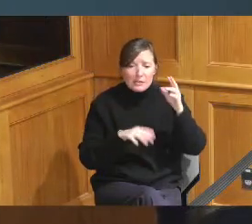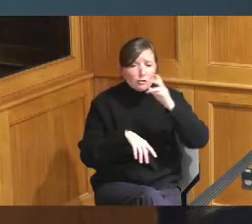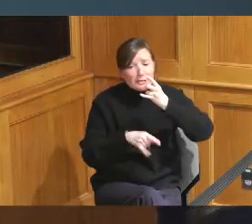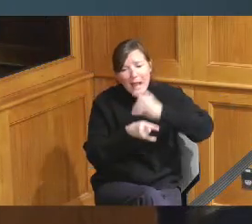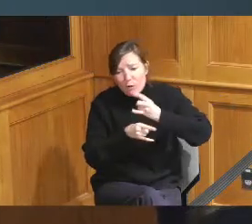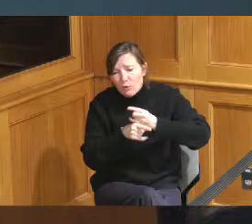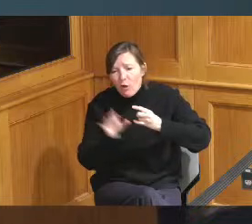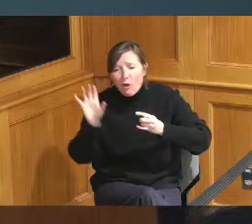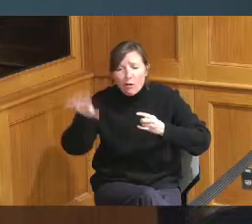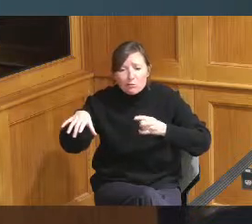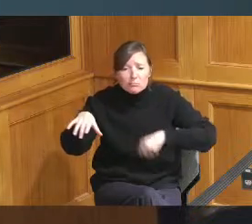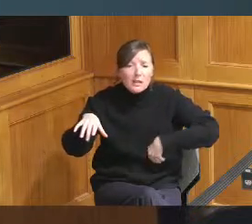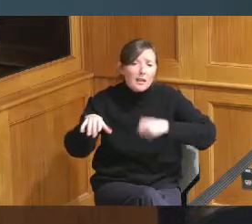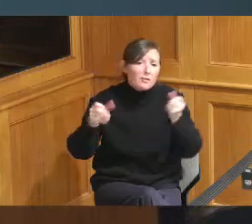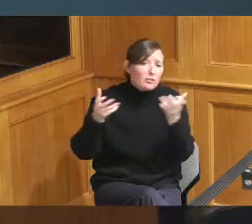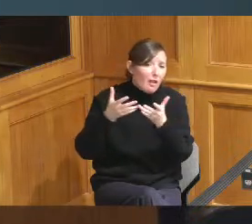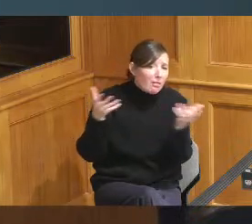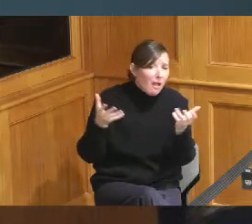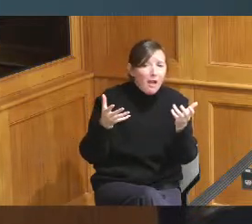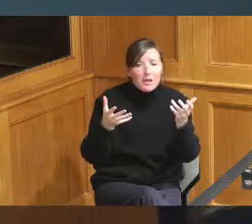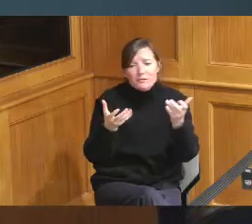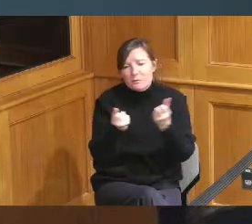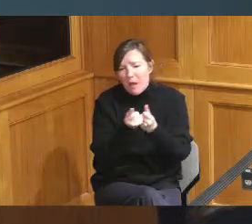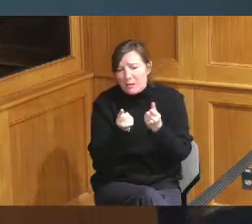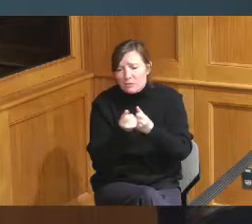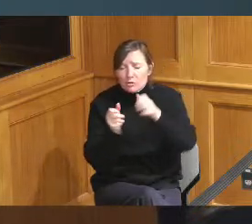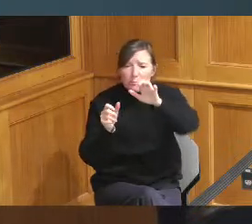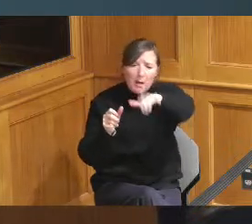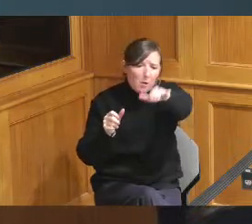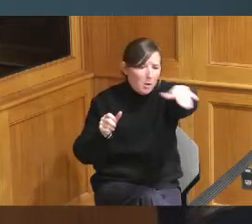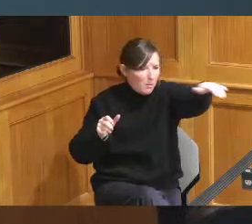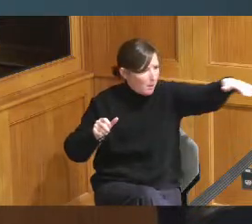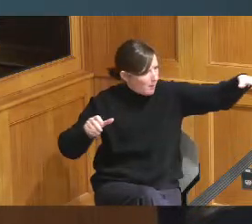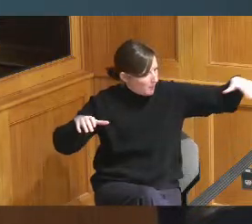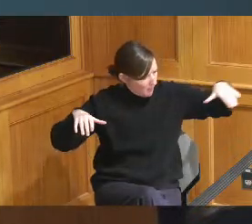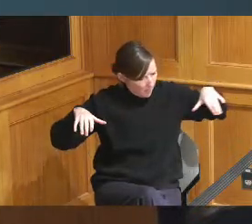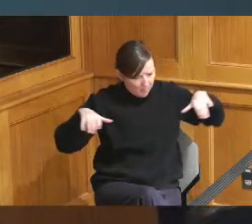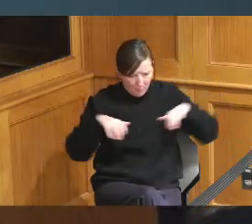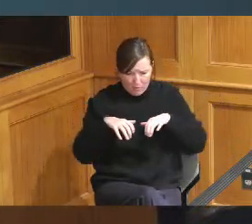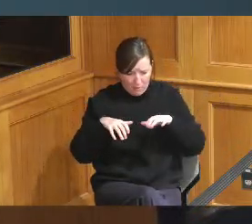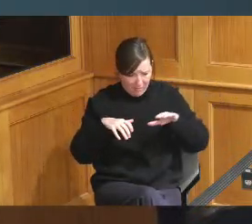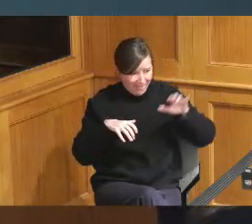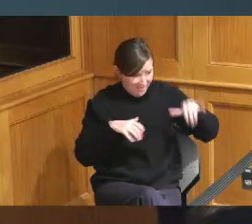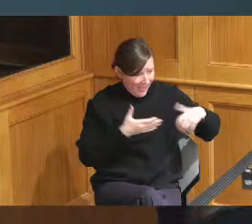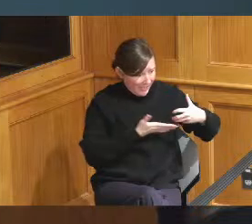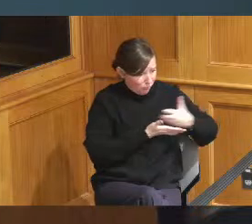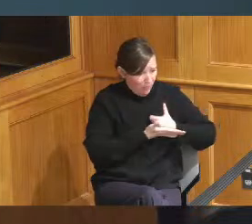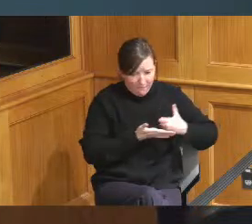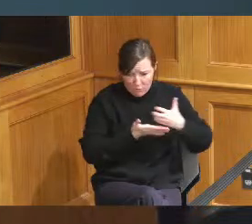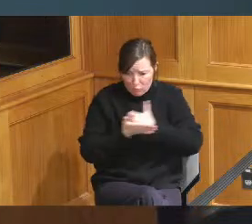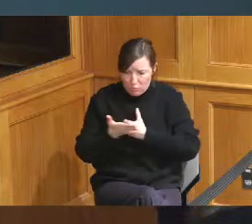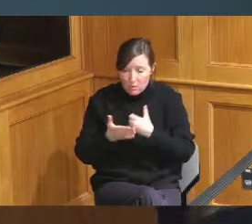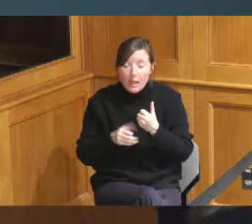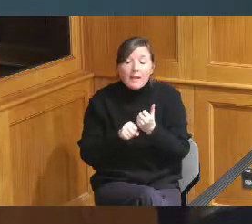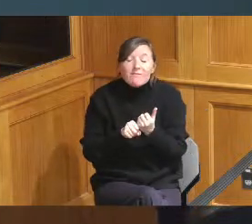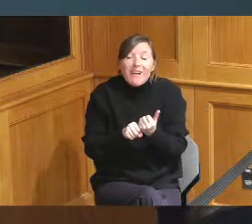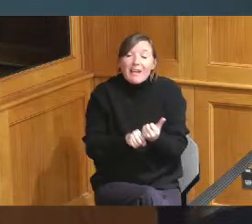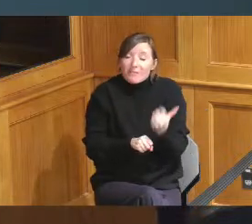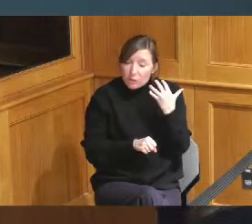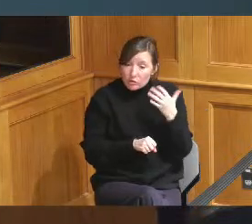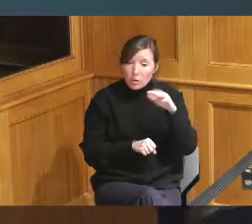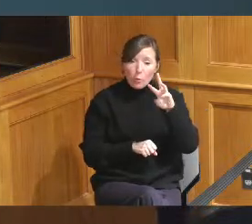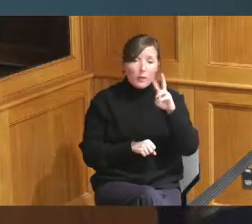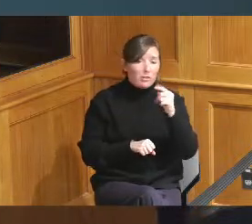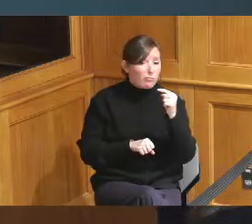available, all that is revenue. But just 5 years ago, Withrow had their centennial there. They charged